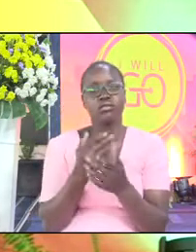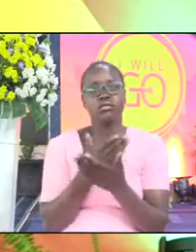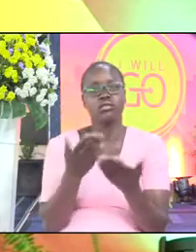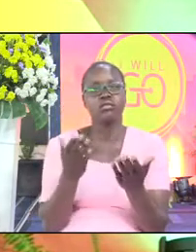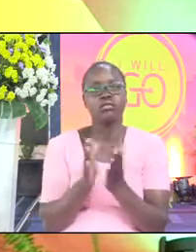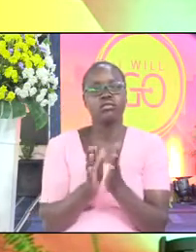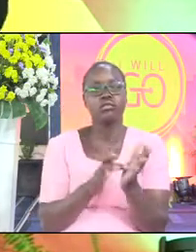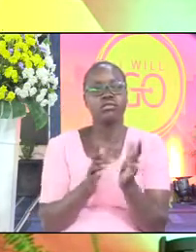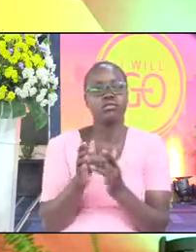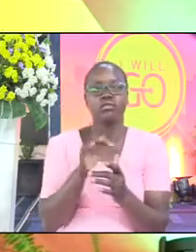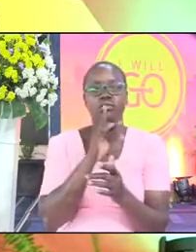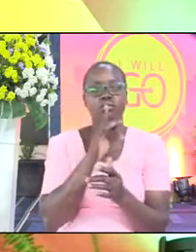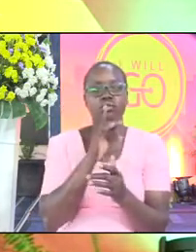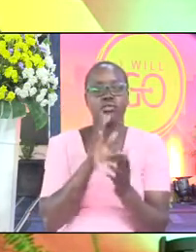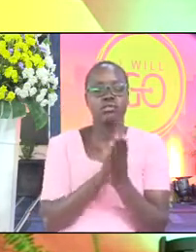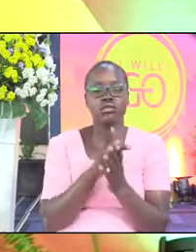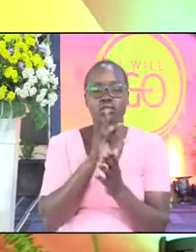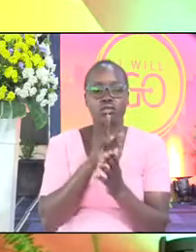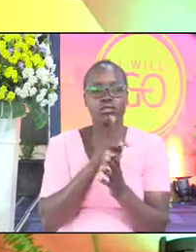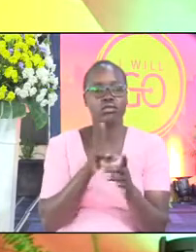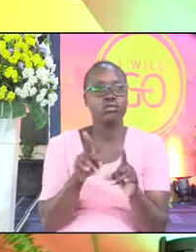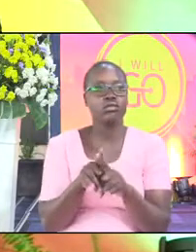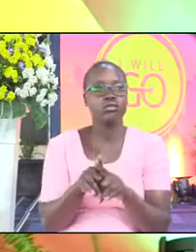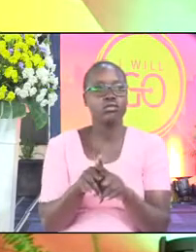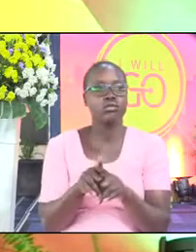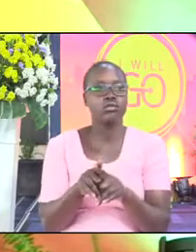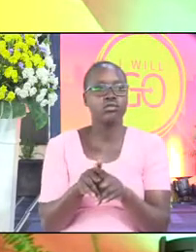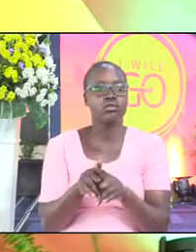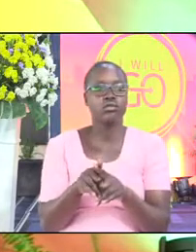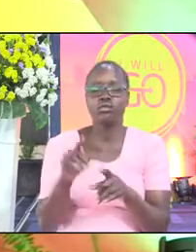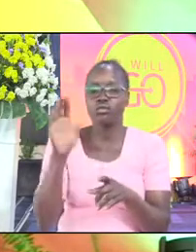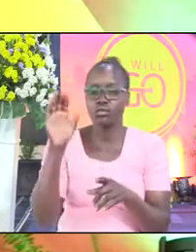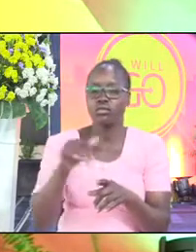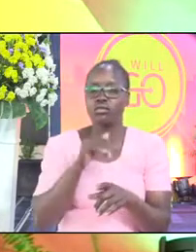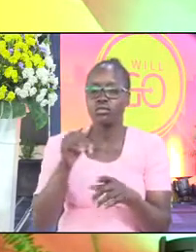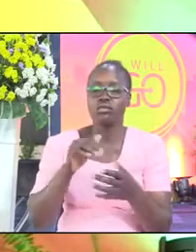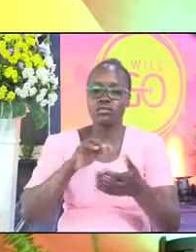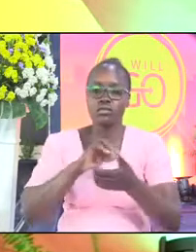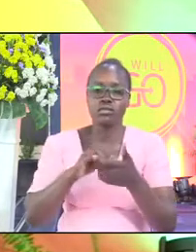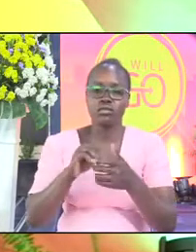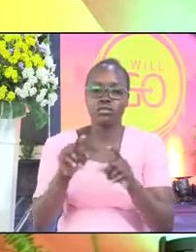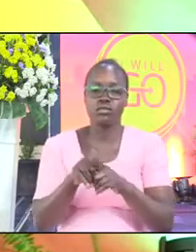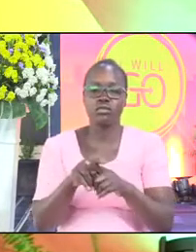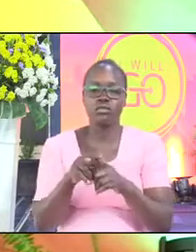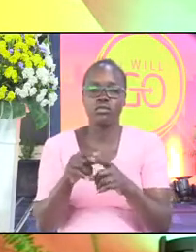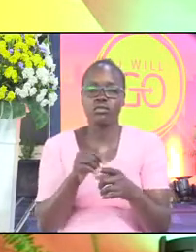is a scientist. He's a scientist with a capital S. He does not engage like